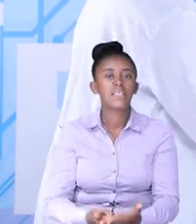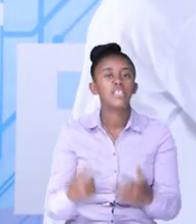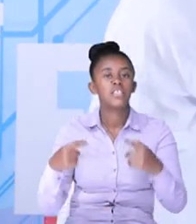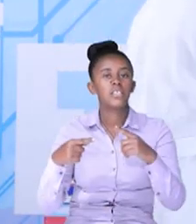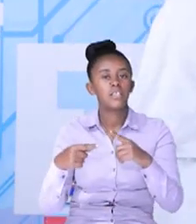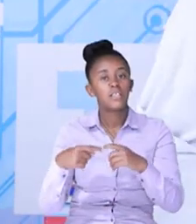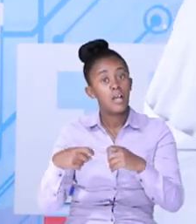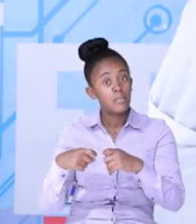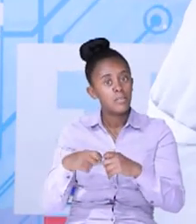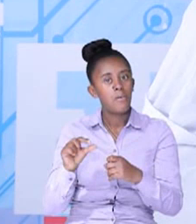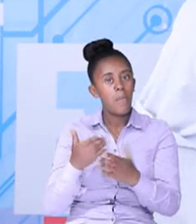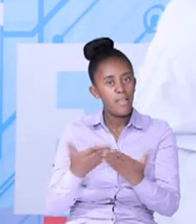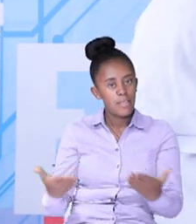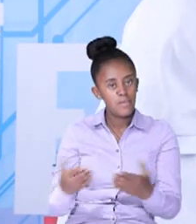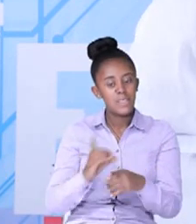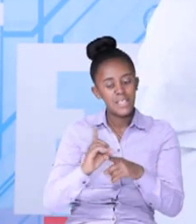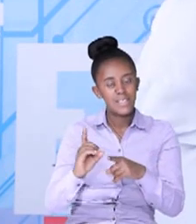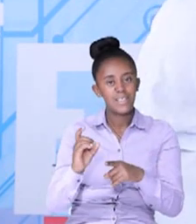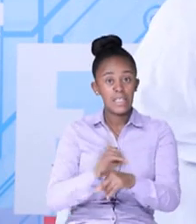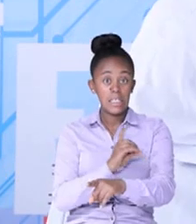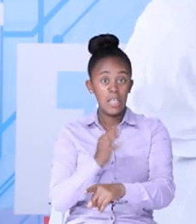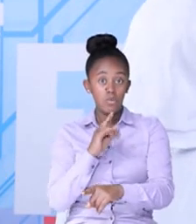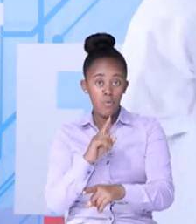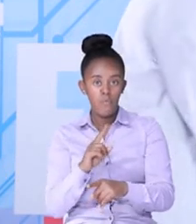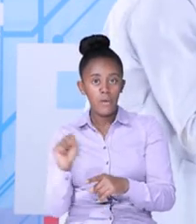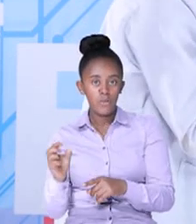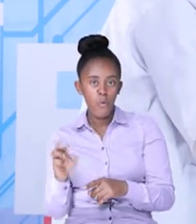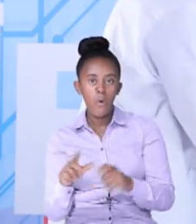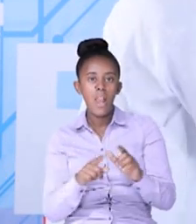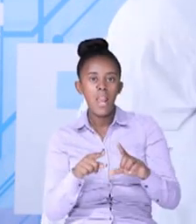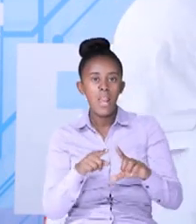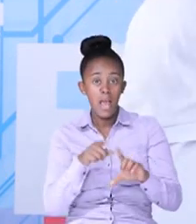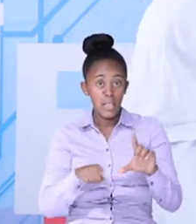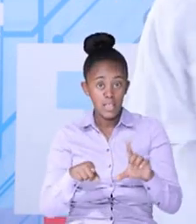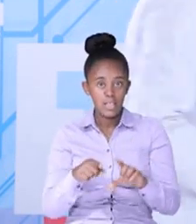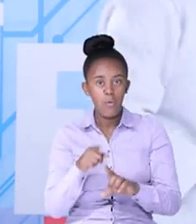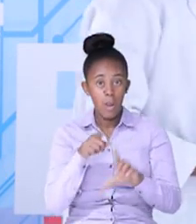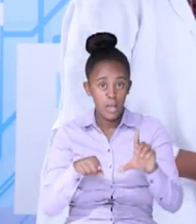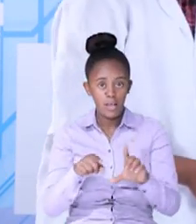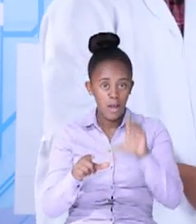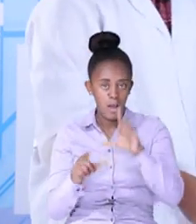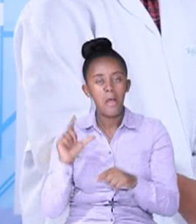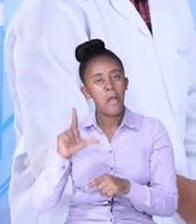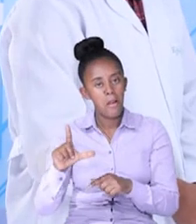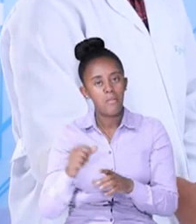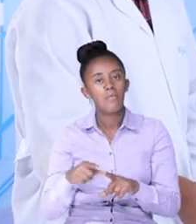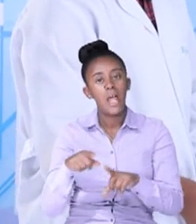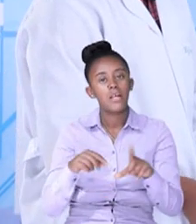charged particle is moving a distance of s or a length of the wire L. Let's call it to be L.